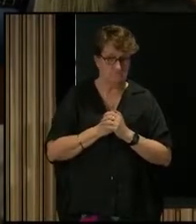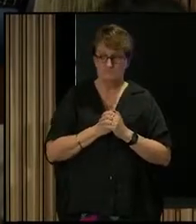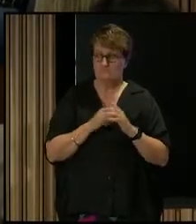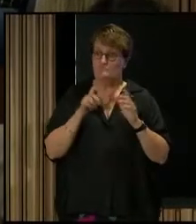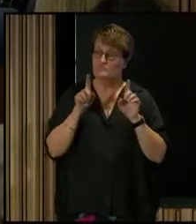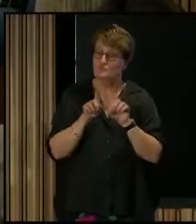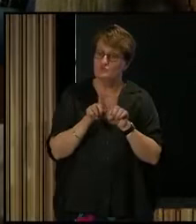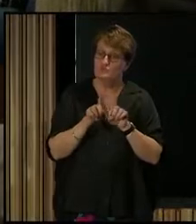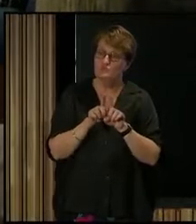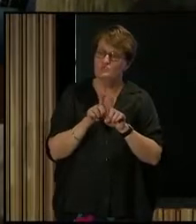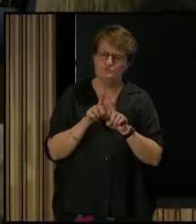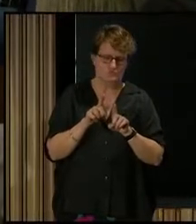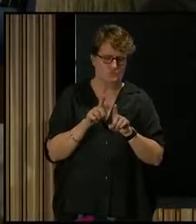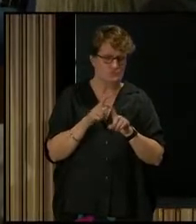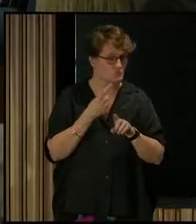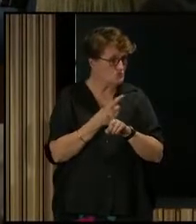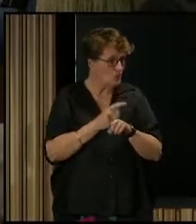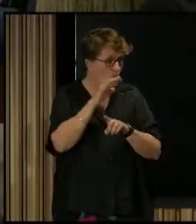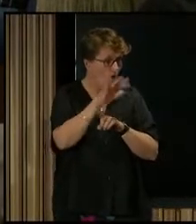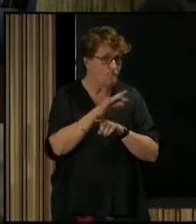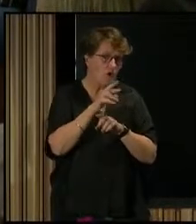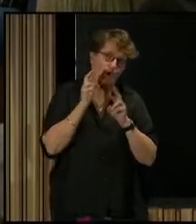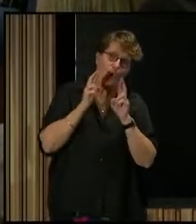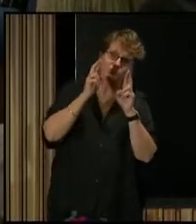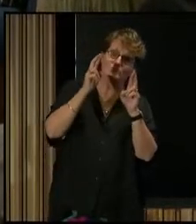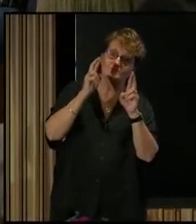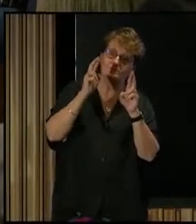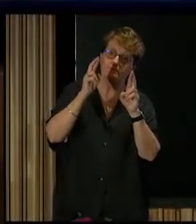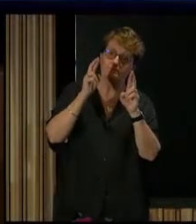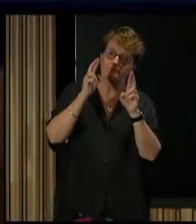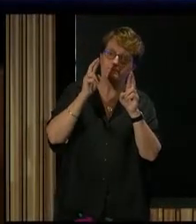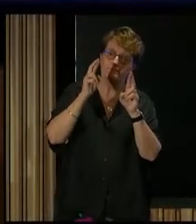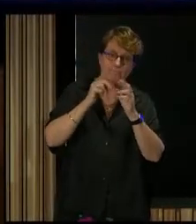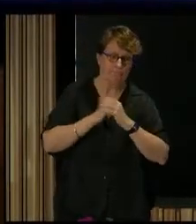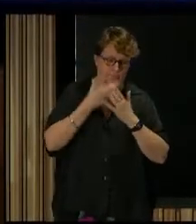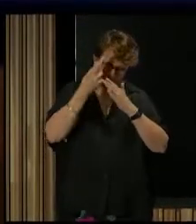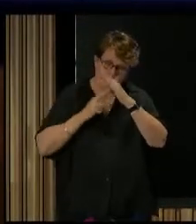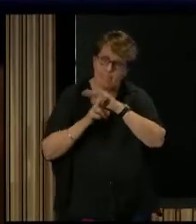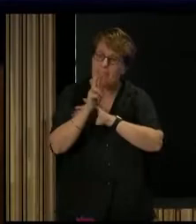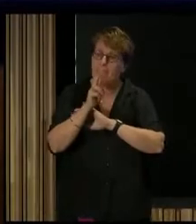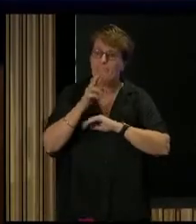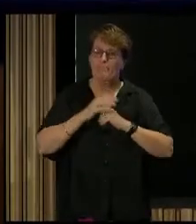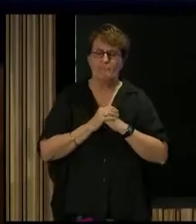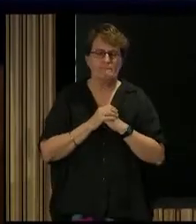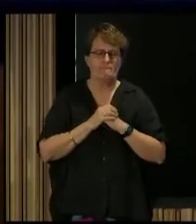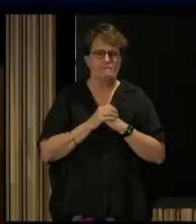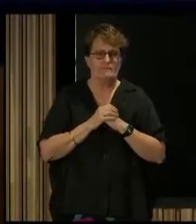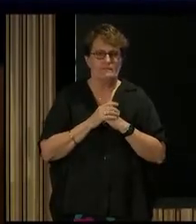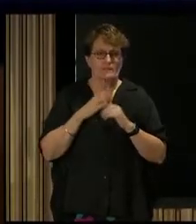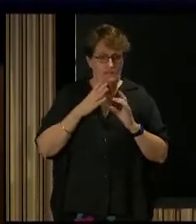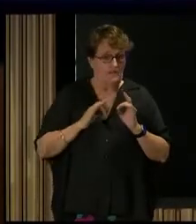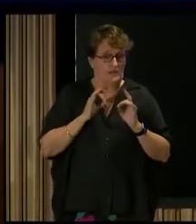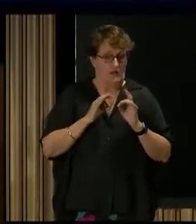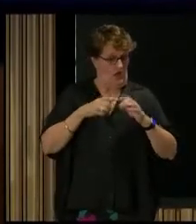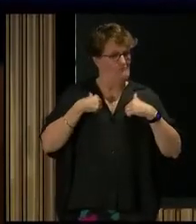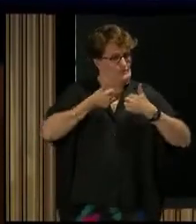about optimism and hope, which is a degree, I mean, as well as being very good at your job, there has to still be an element